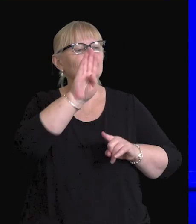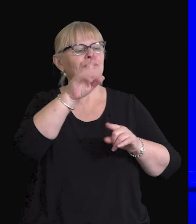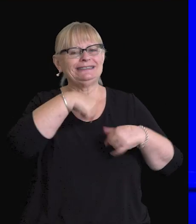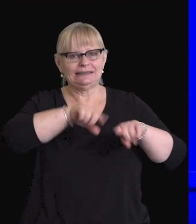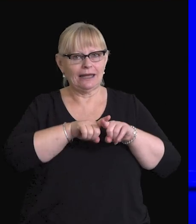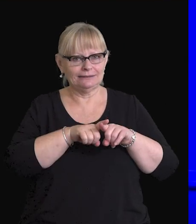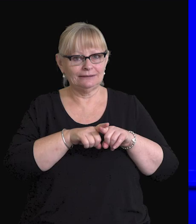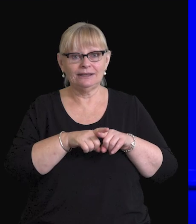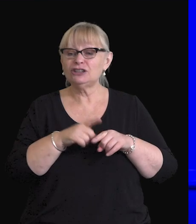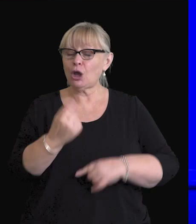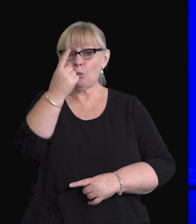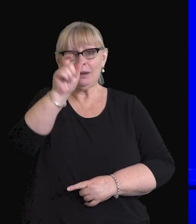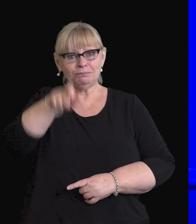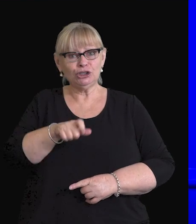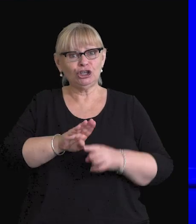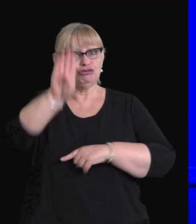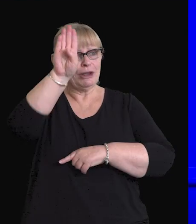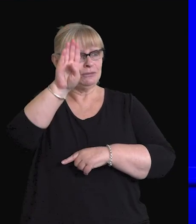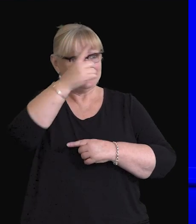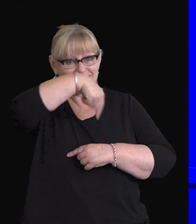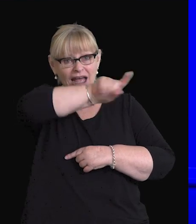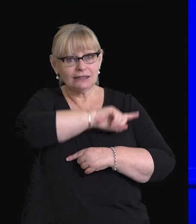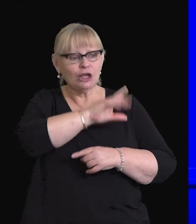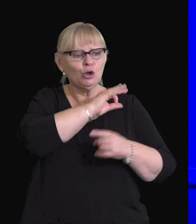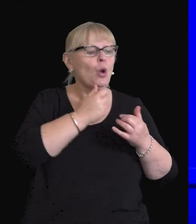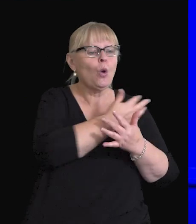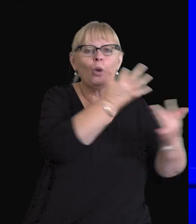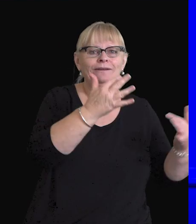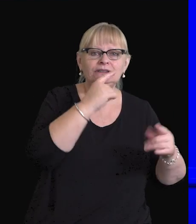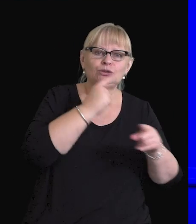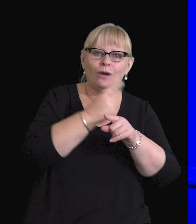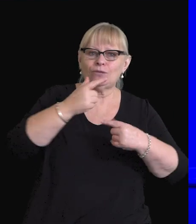people, that proximity for the people, the demos.